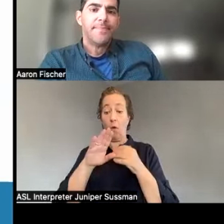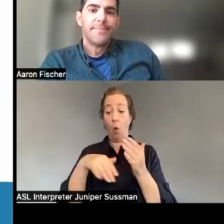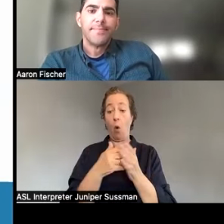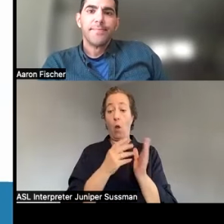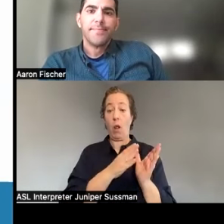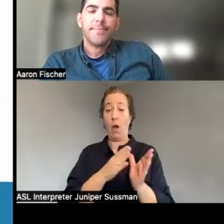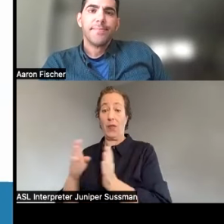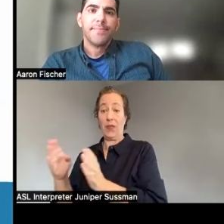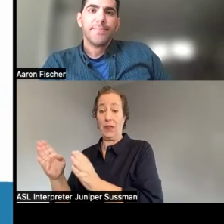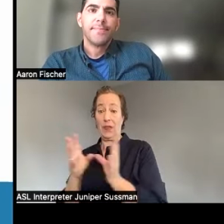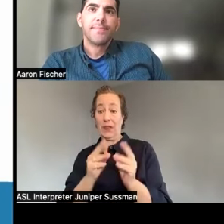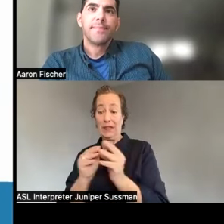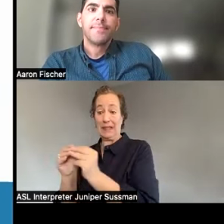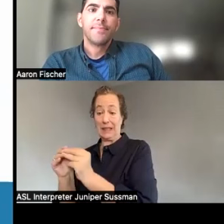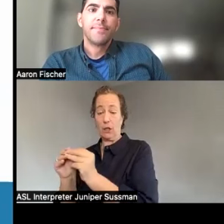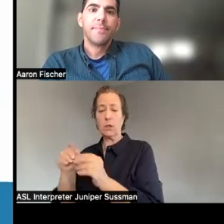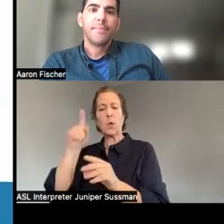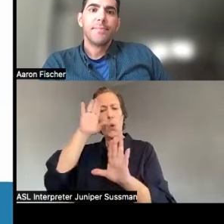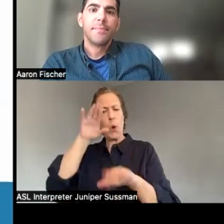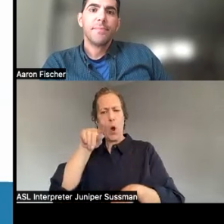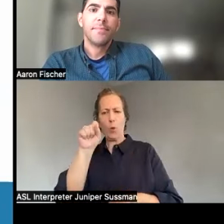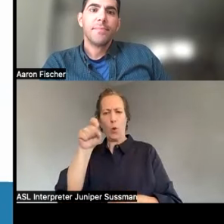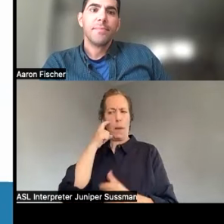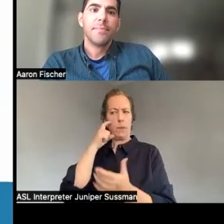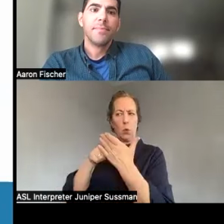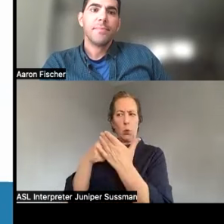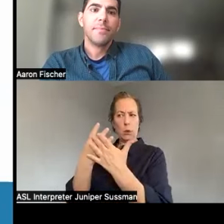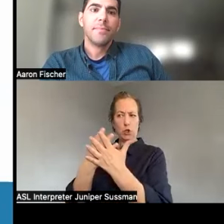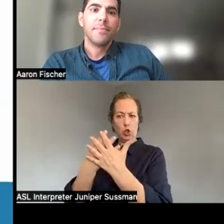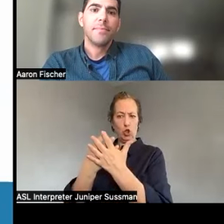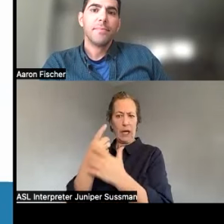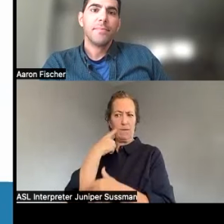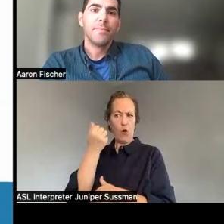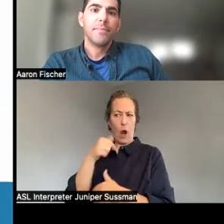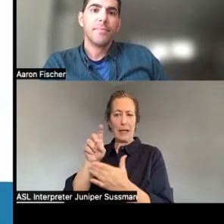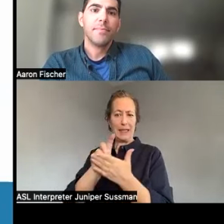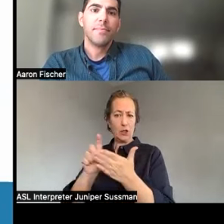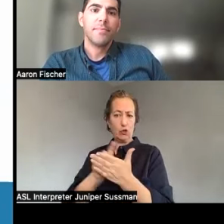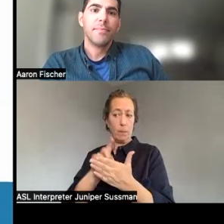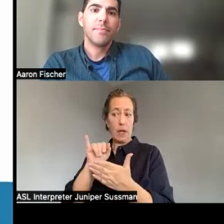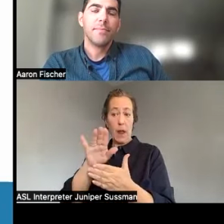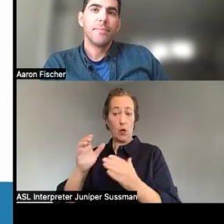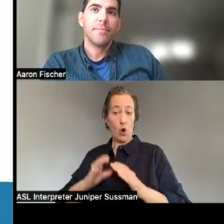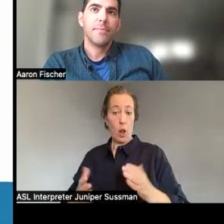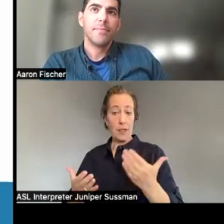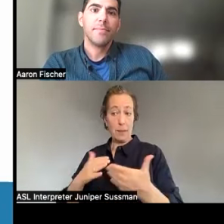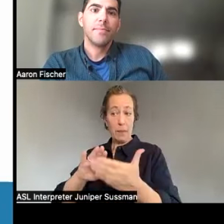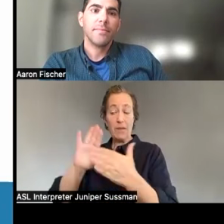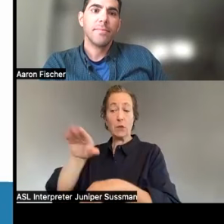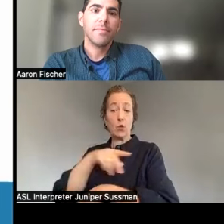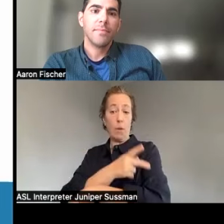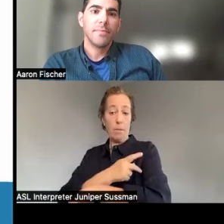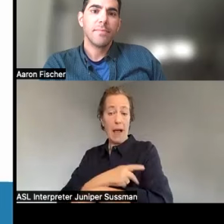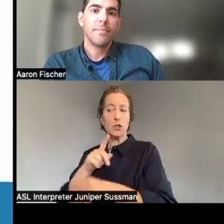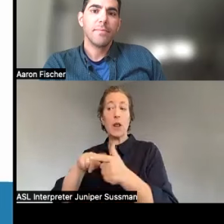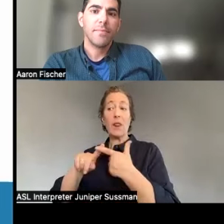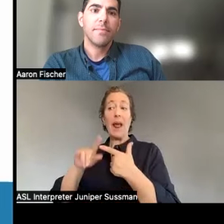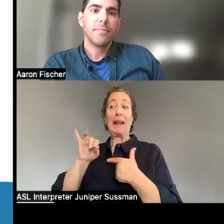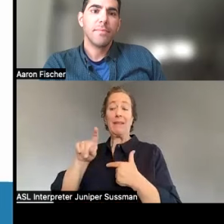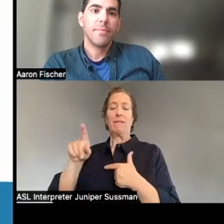to screen for disability and chronic disease discrimination faced by your patients or clients and engage in certain resolution